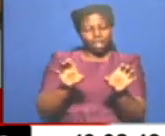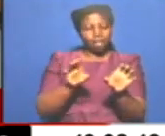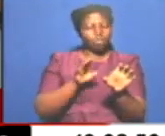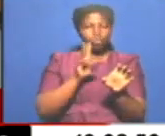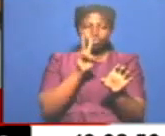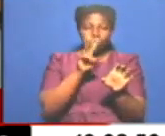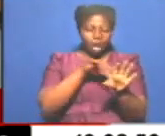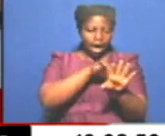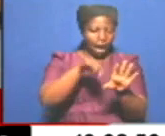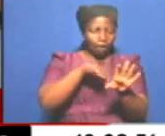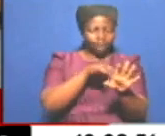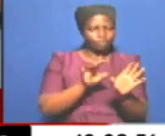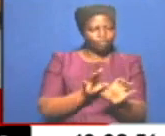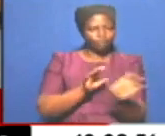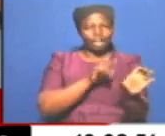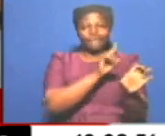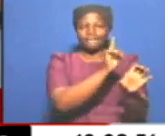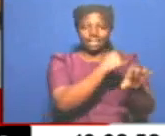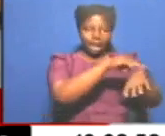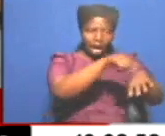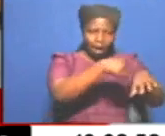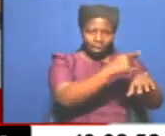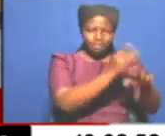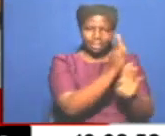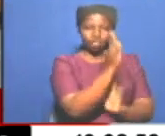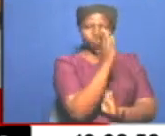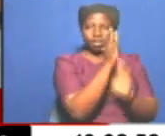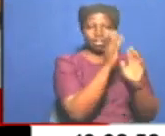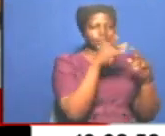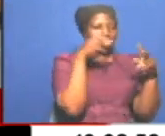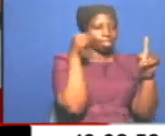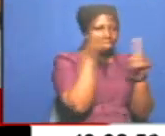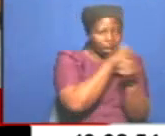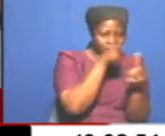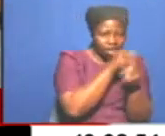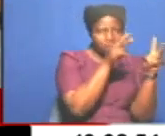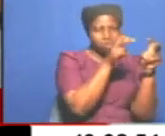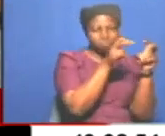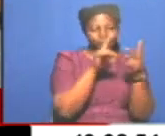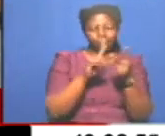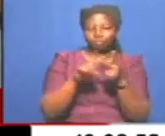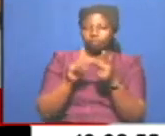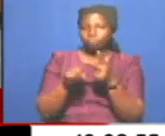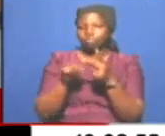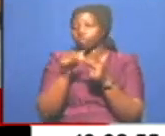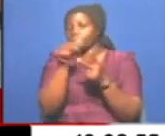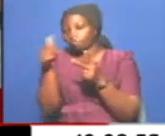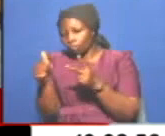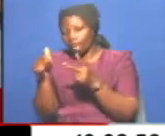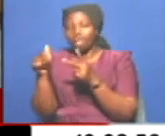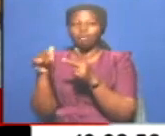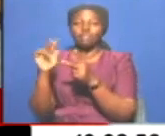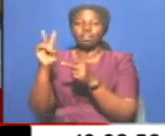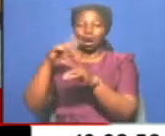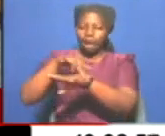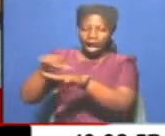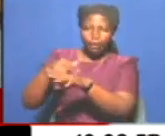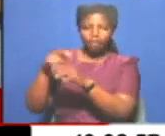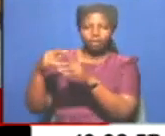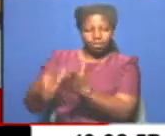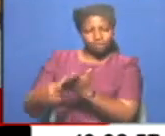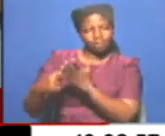talking about matter security and terrorism. Then the second hour, you're going to be discussing matters politics. And this will